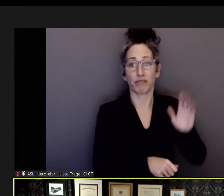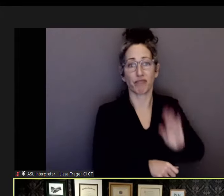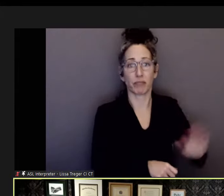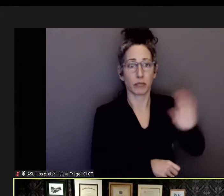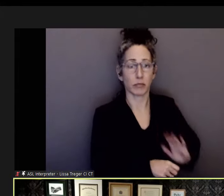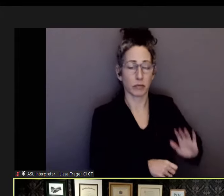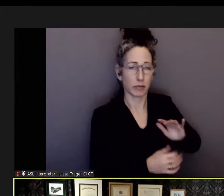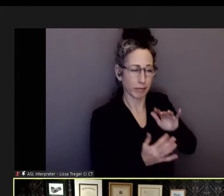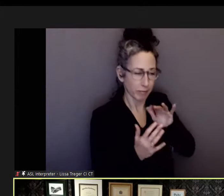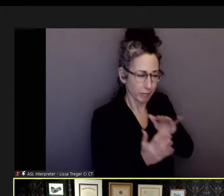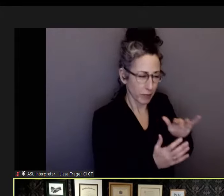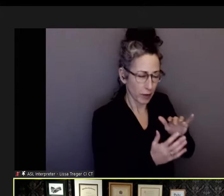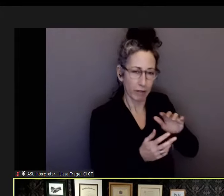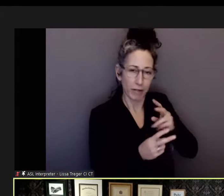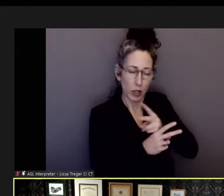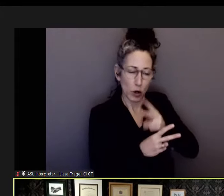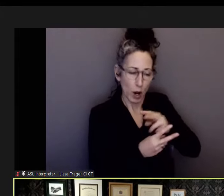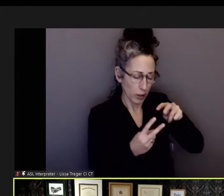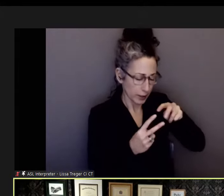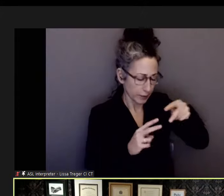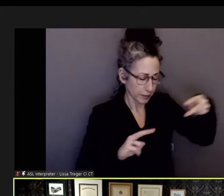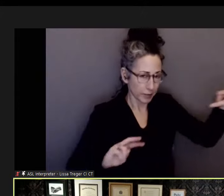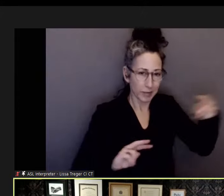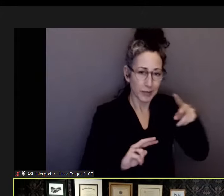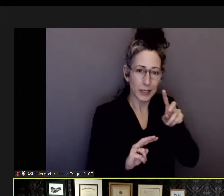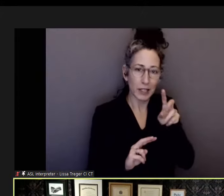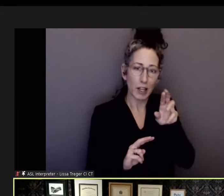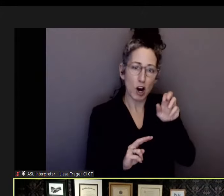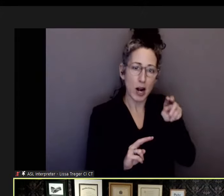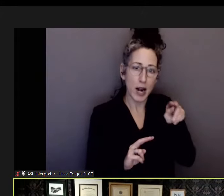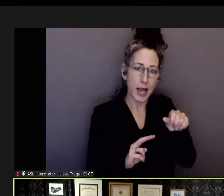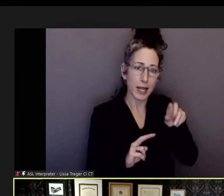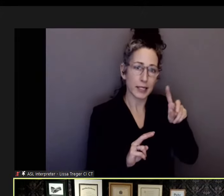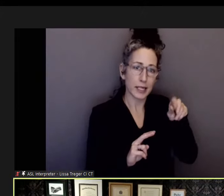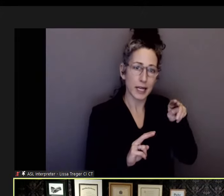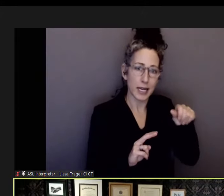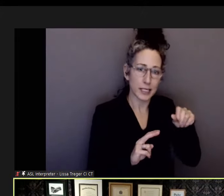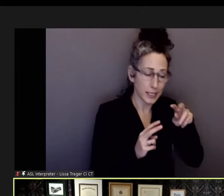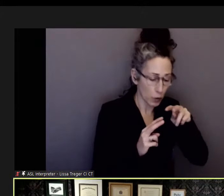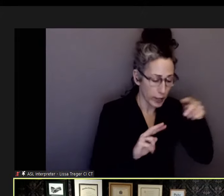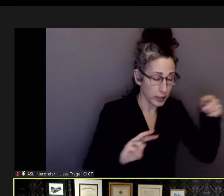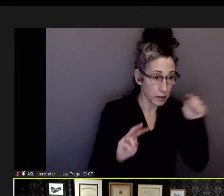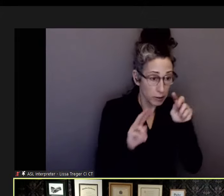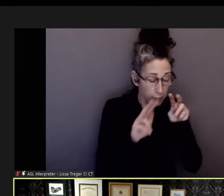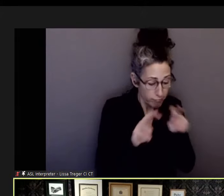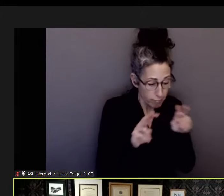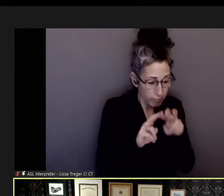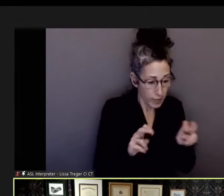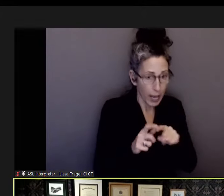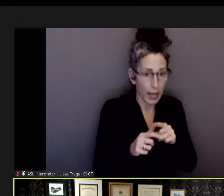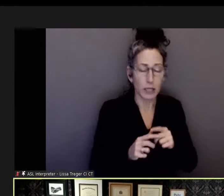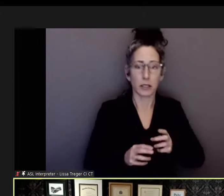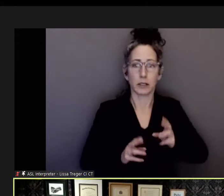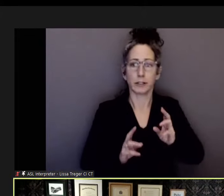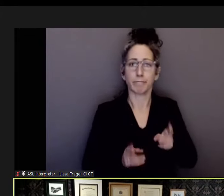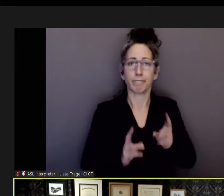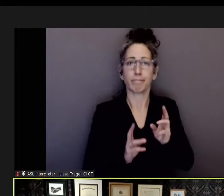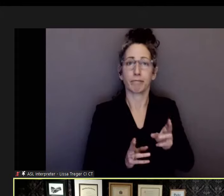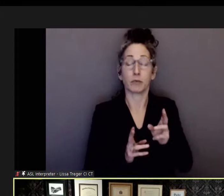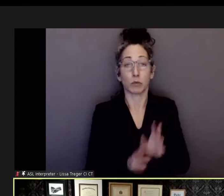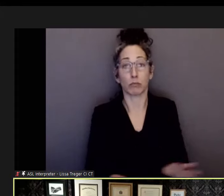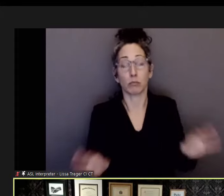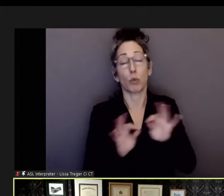what sequence to look at. There was also, of course, a large unmet need and shared sense of urgency. And I don't think I have to explain that